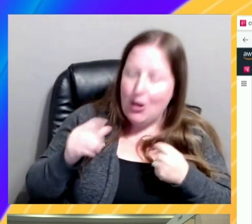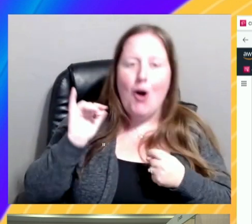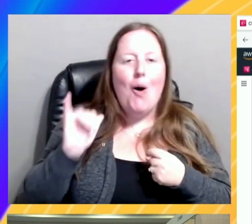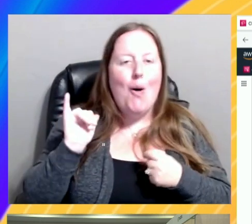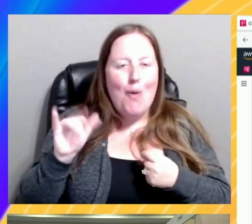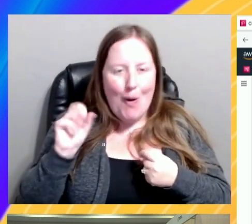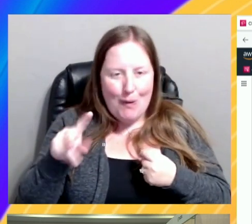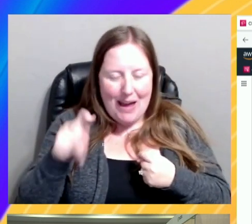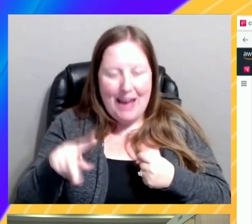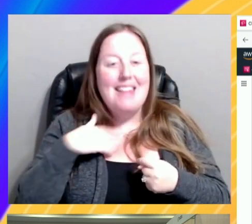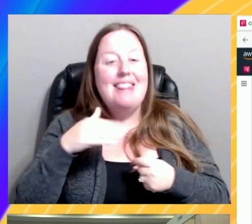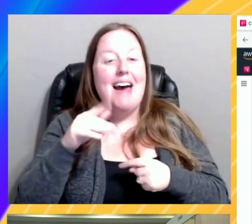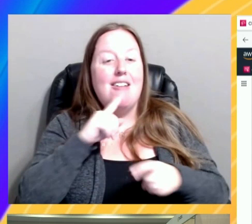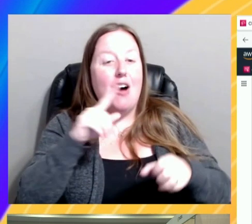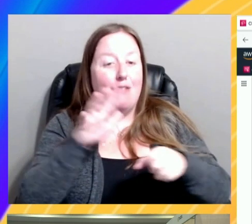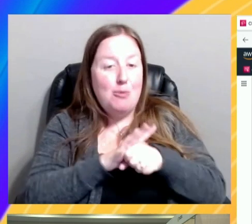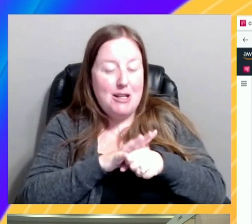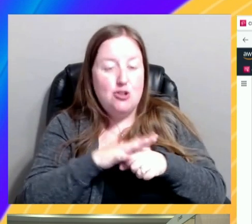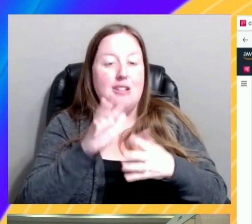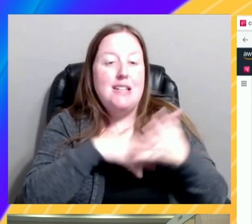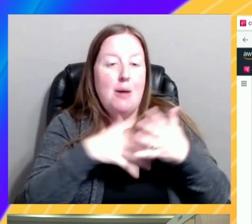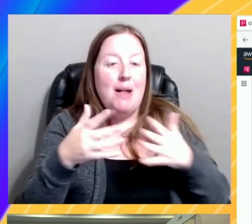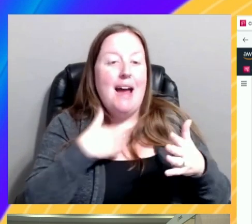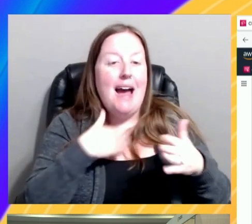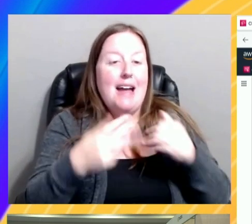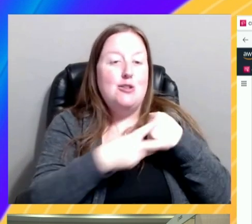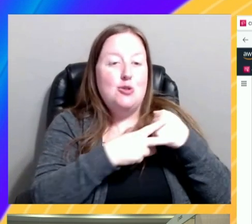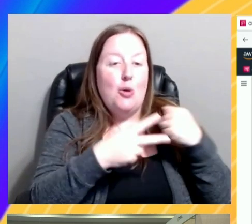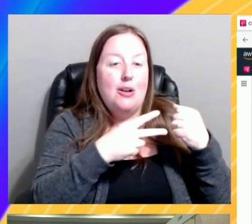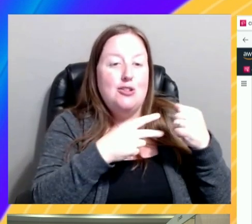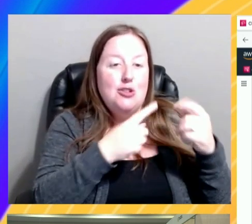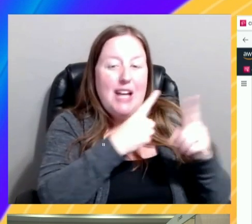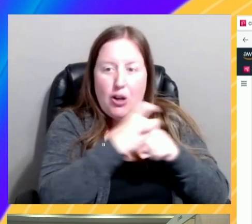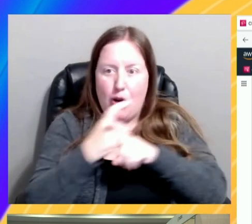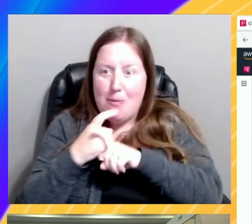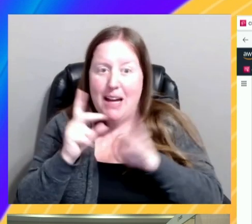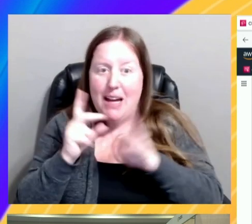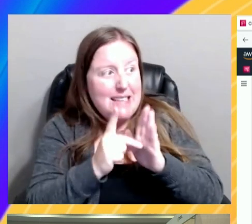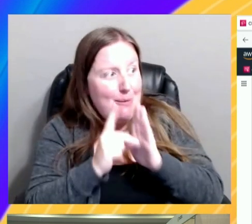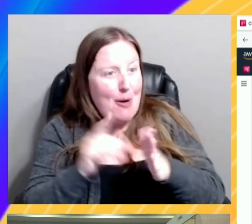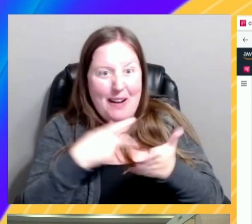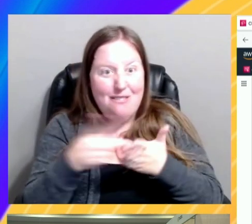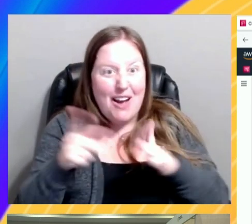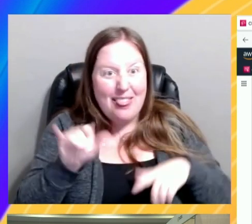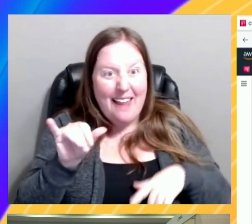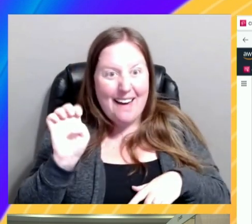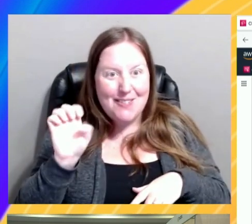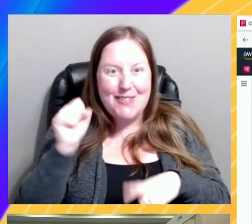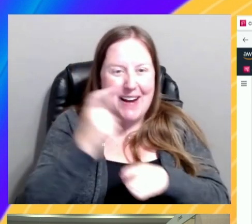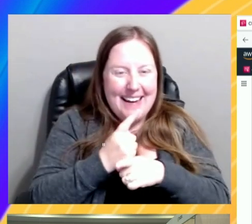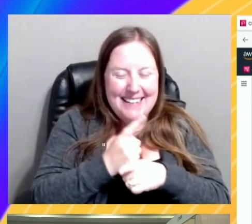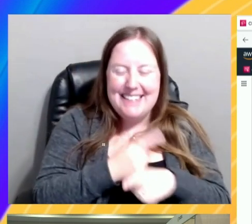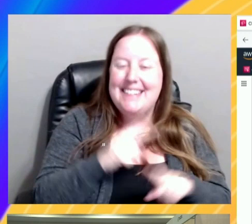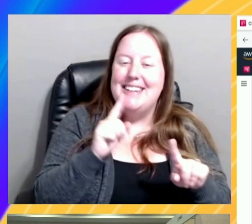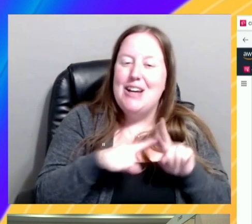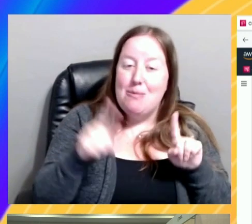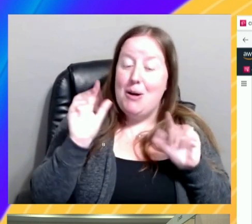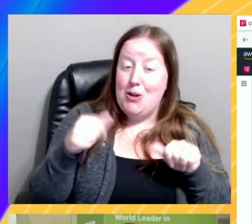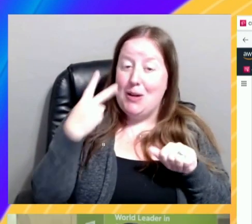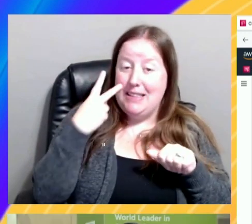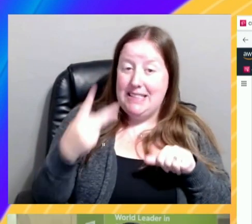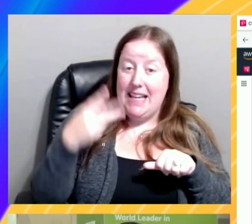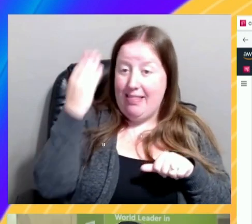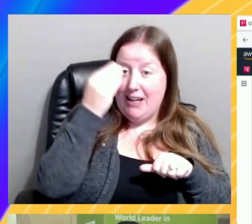had the storage encryption set to false. Because we're doing demos live, if it's failing live. So if you can see here, it actually tells you hook